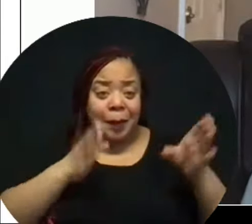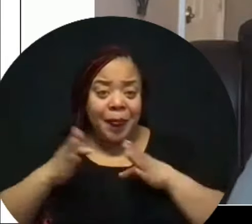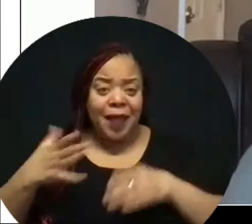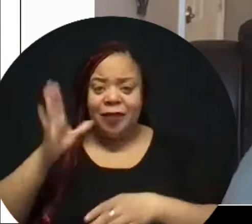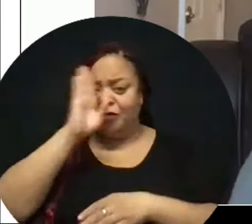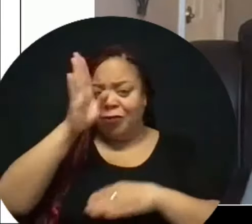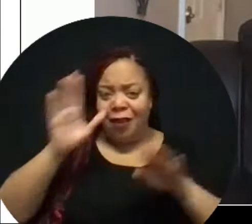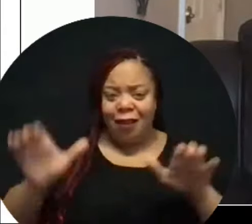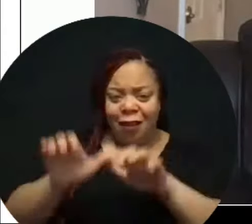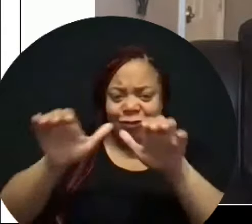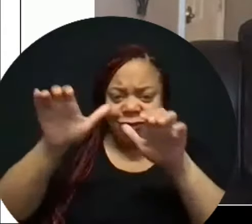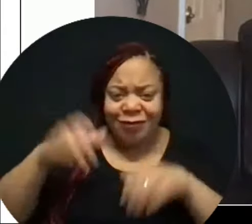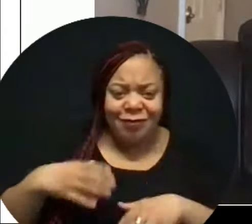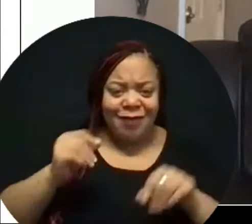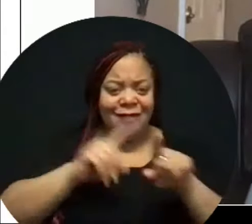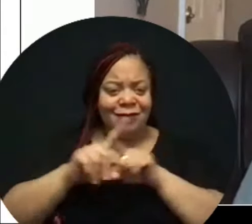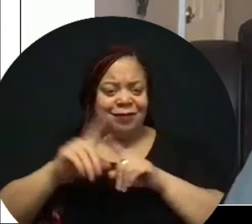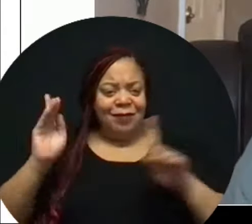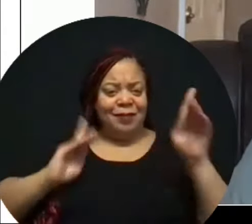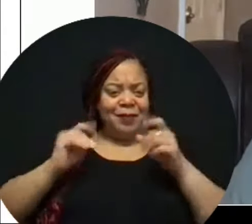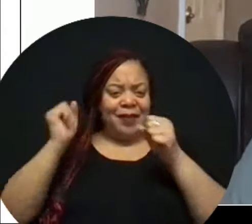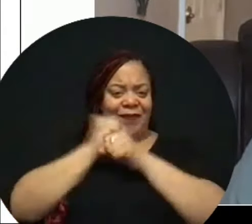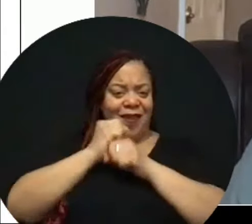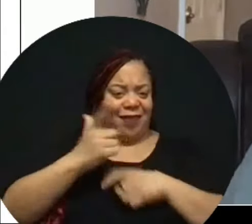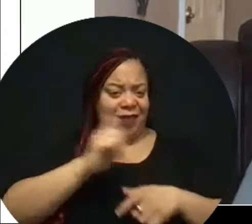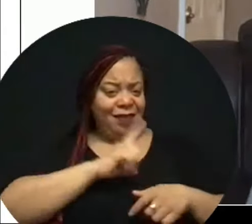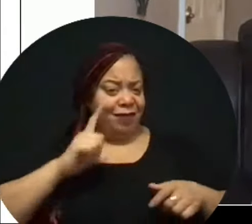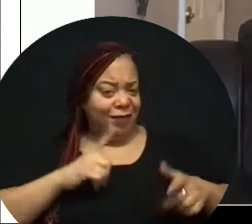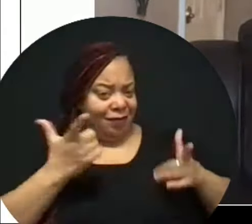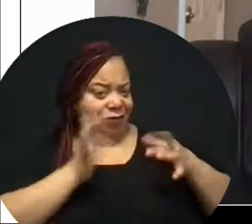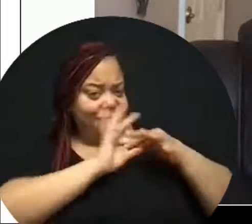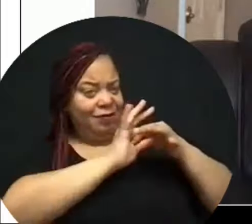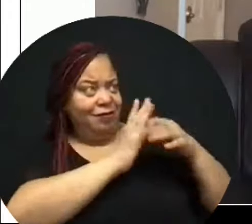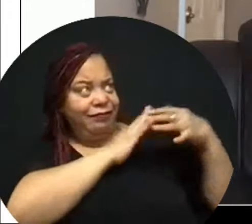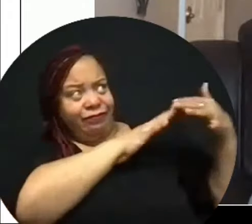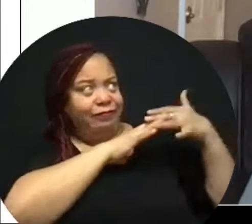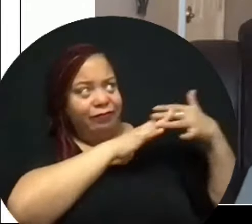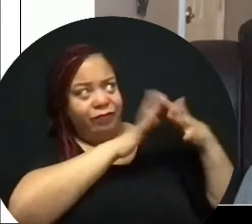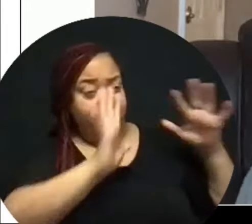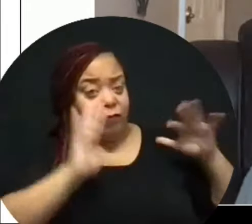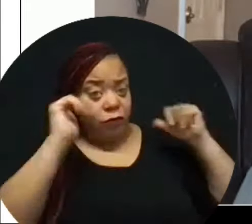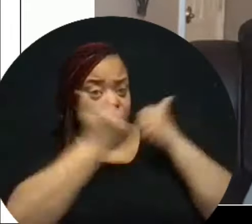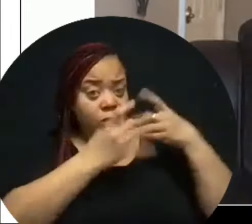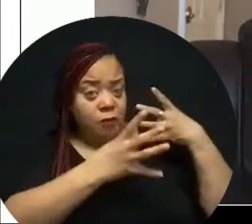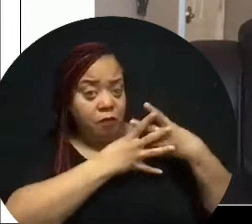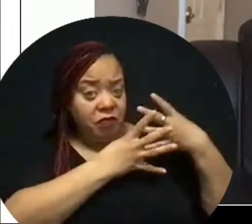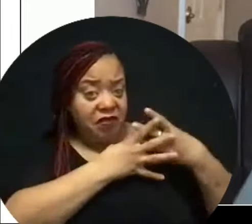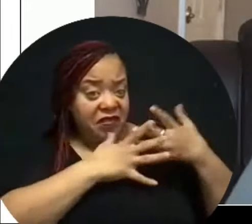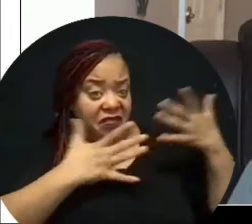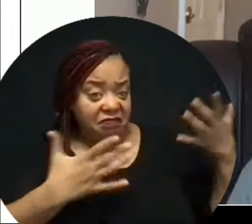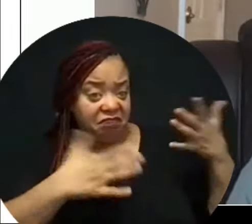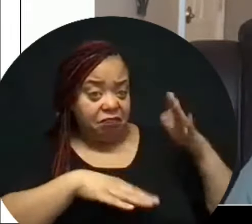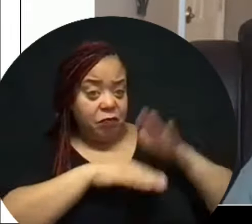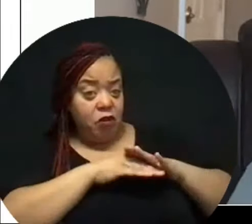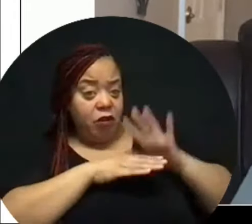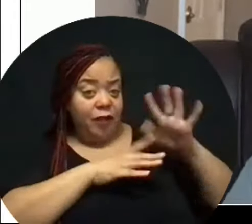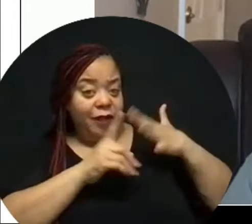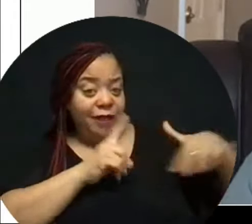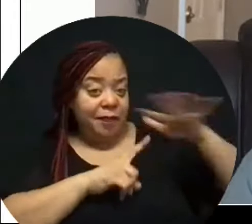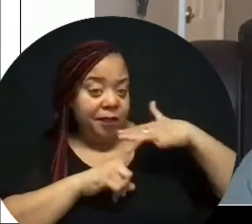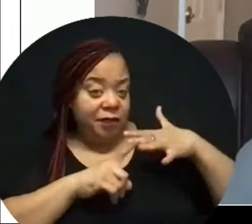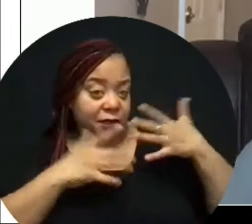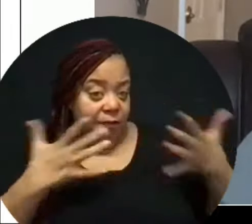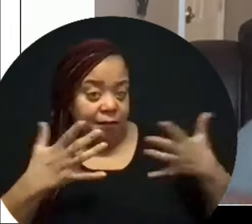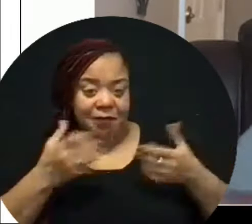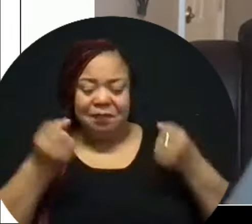about it. Like, how can we actually physically stop it? By doing these things, we've been able to stop thus far for prisons, and it's still a struggle. It's going to keep going.